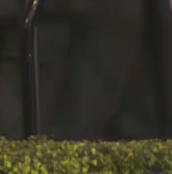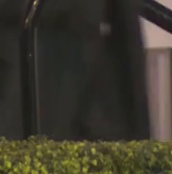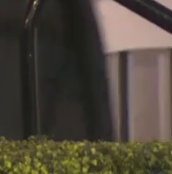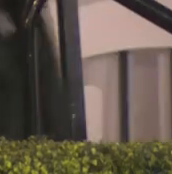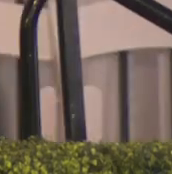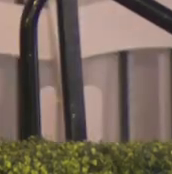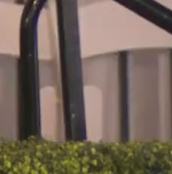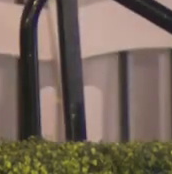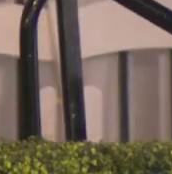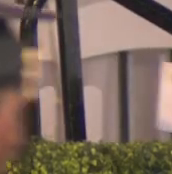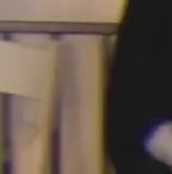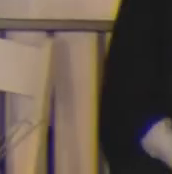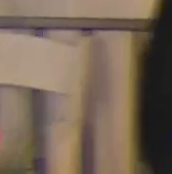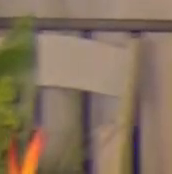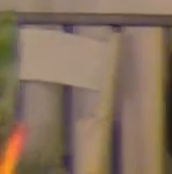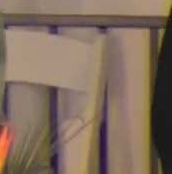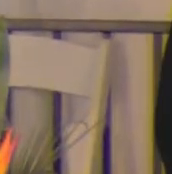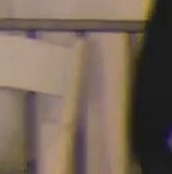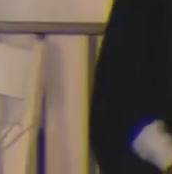Yiji Shen.